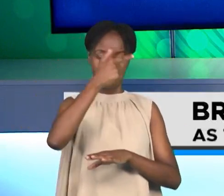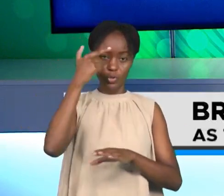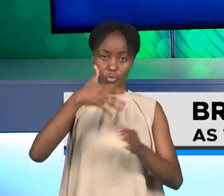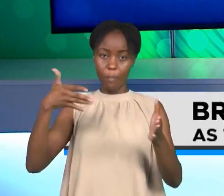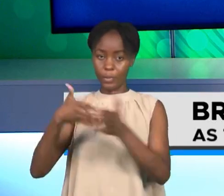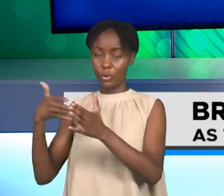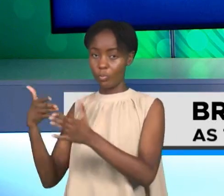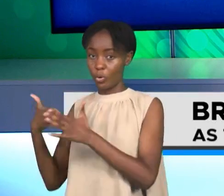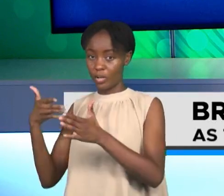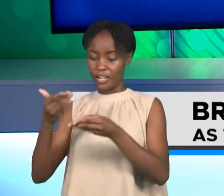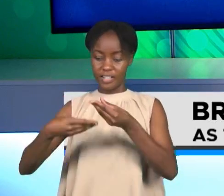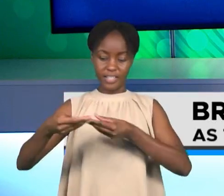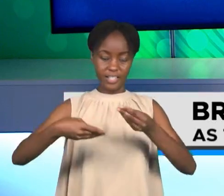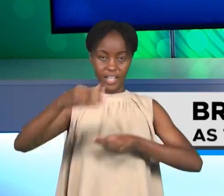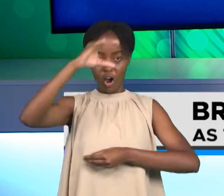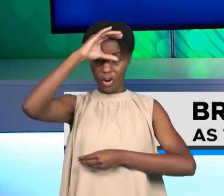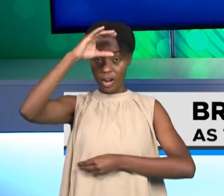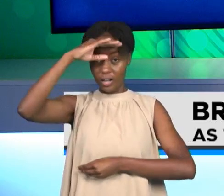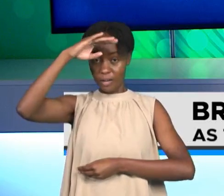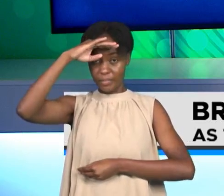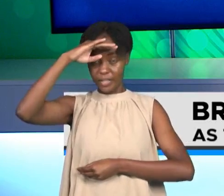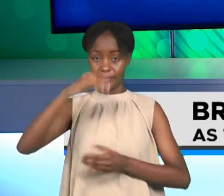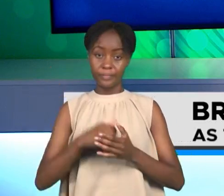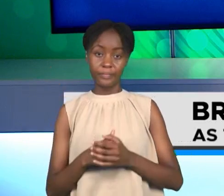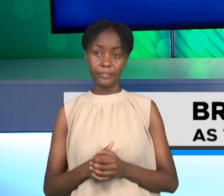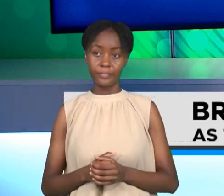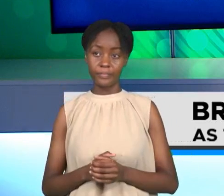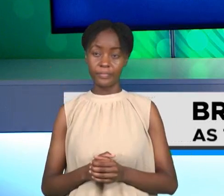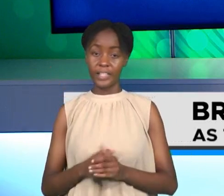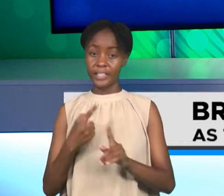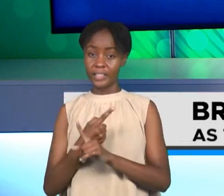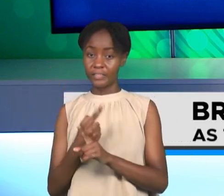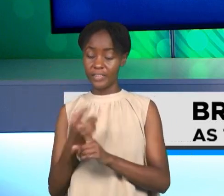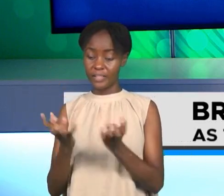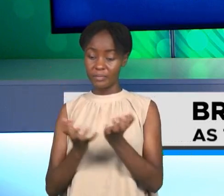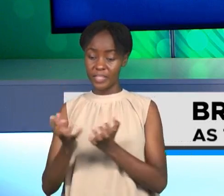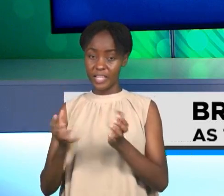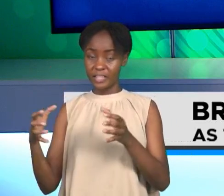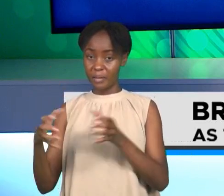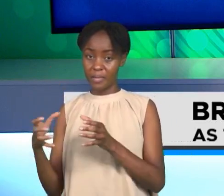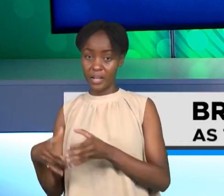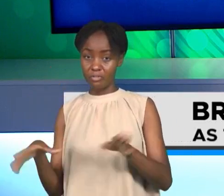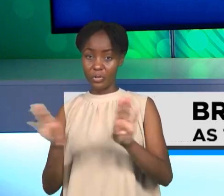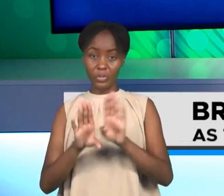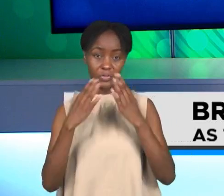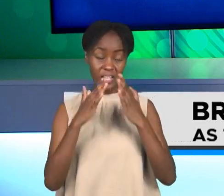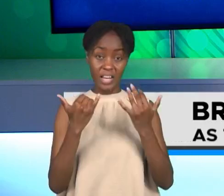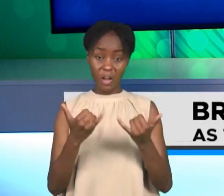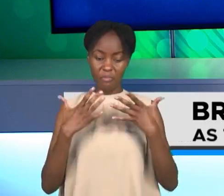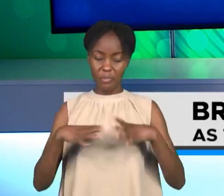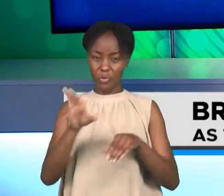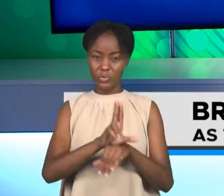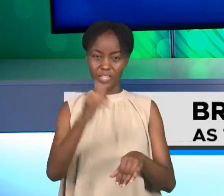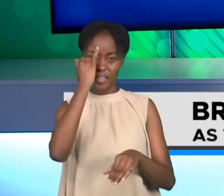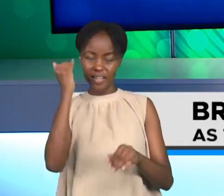accompanying lockdown restrictions. As small to medium enterprises, some craft breweries diversify their activities, like